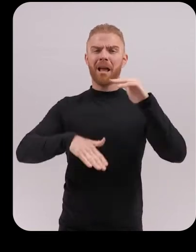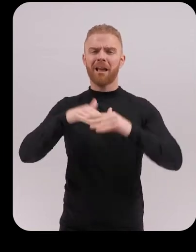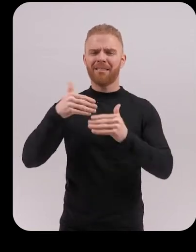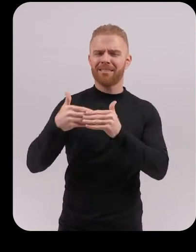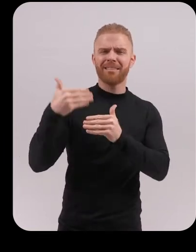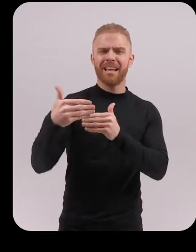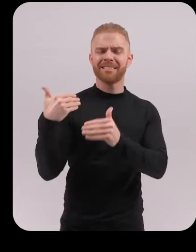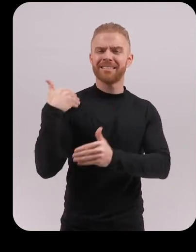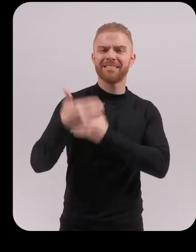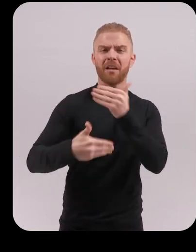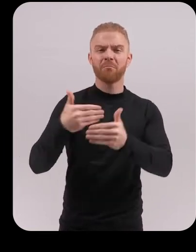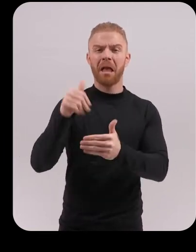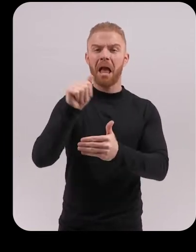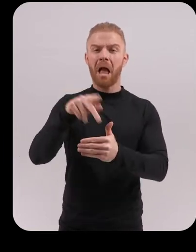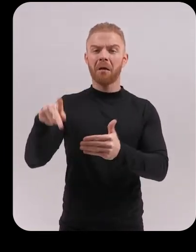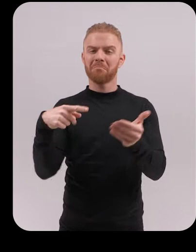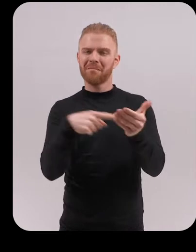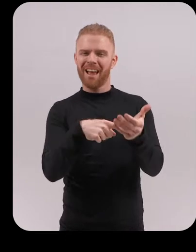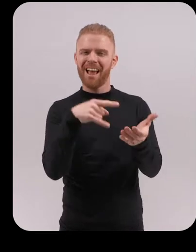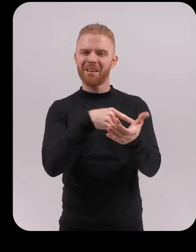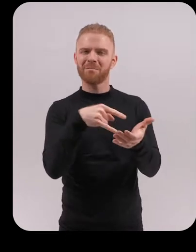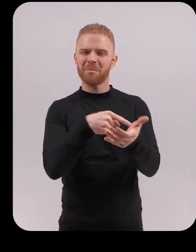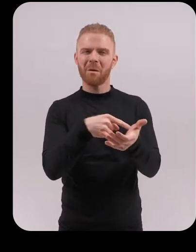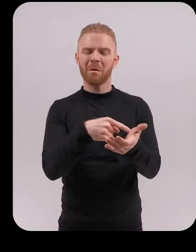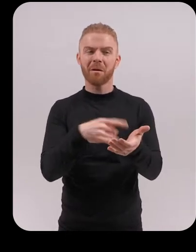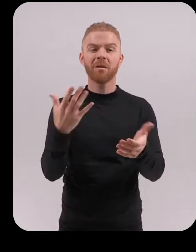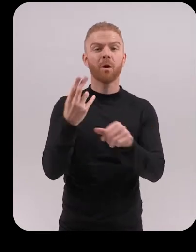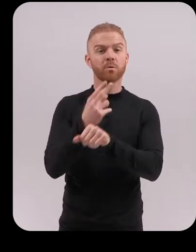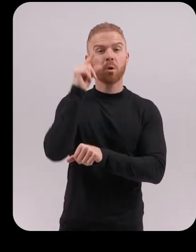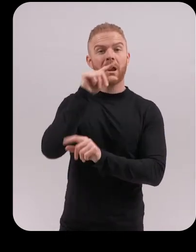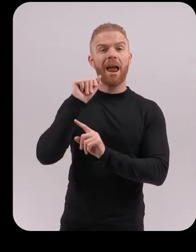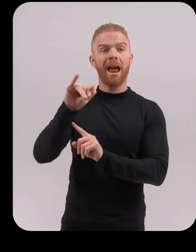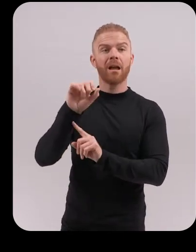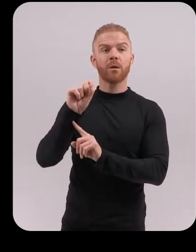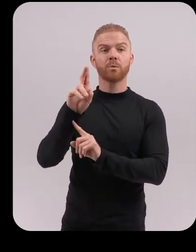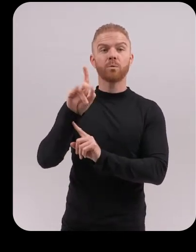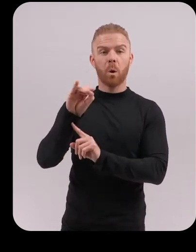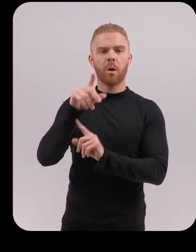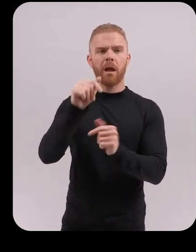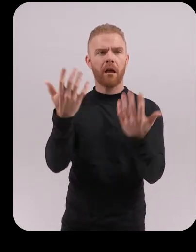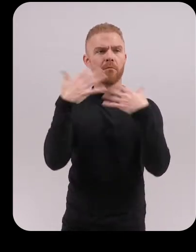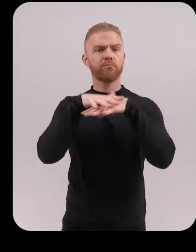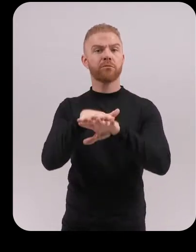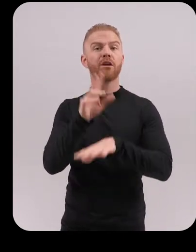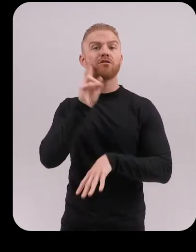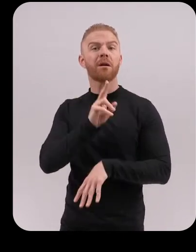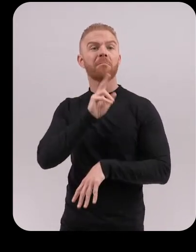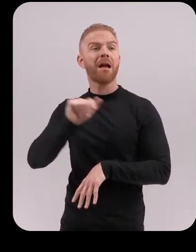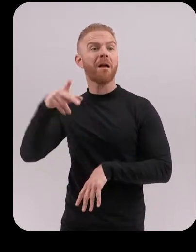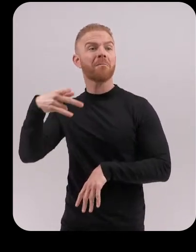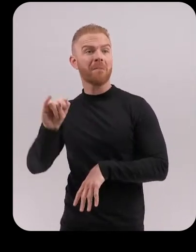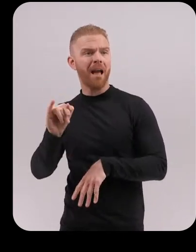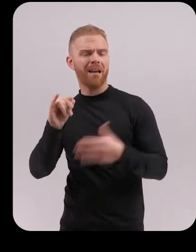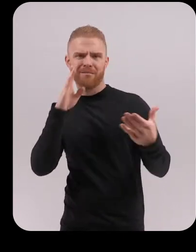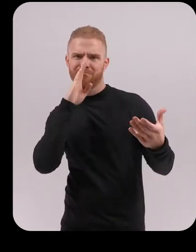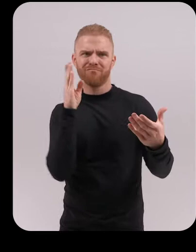generation of apps on Android. Using Google AI Studio, you can integrate the Gemini API directly into your